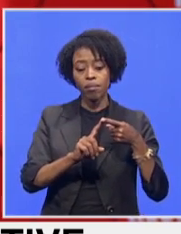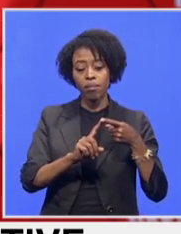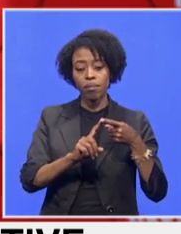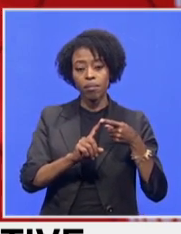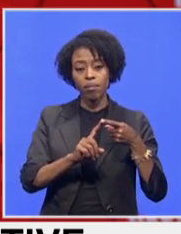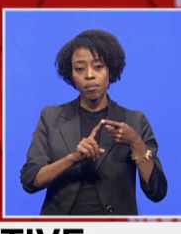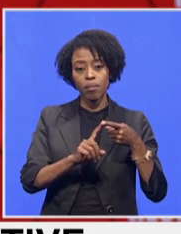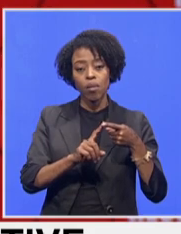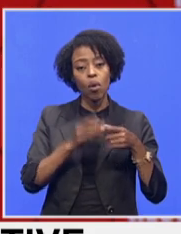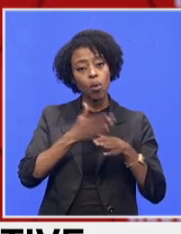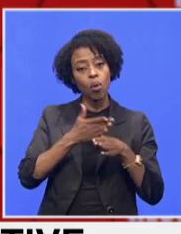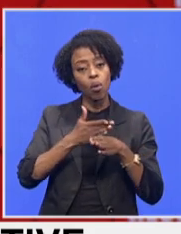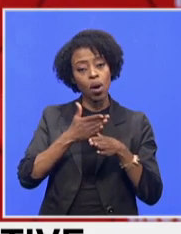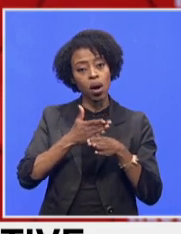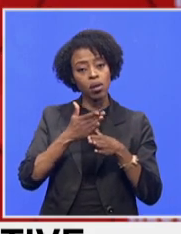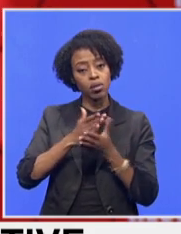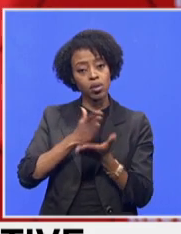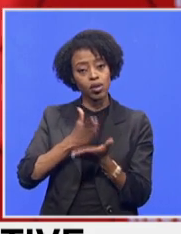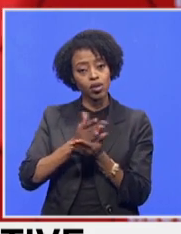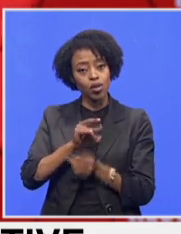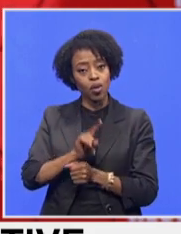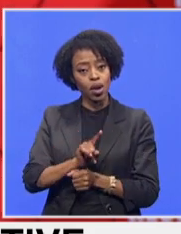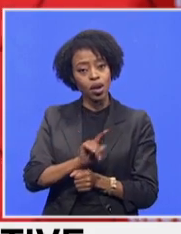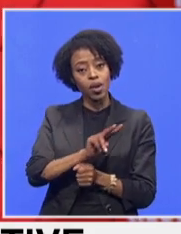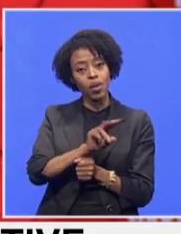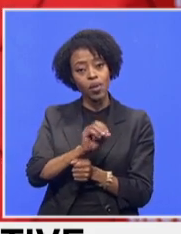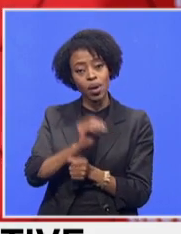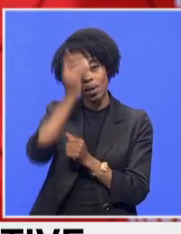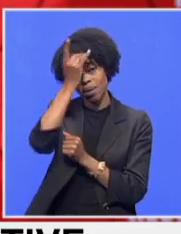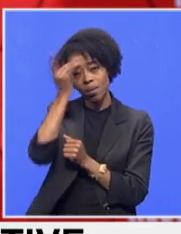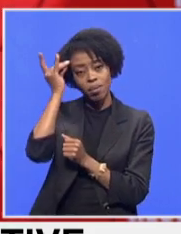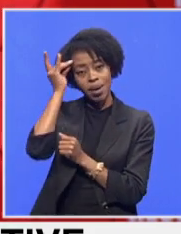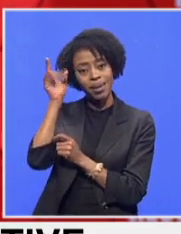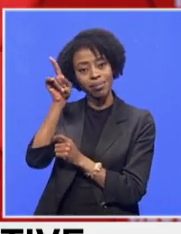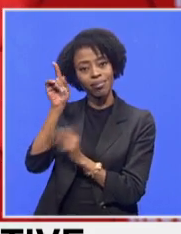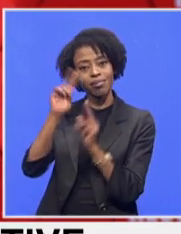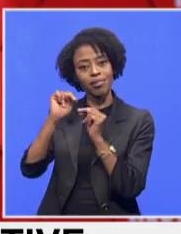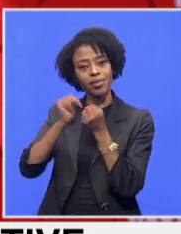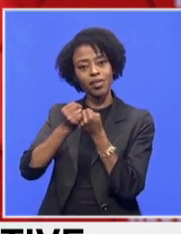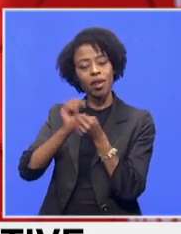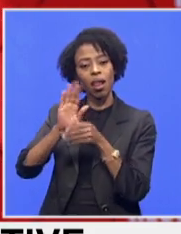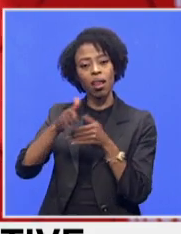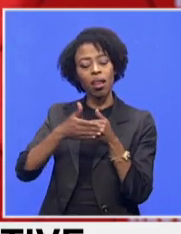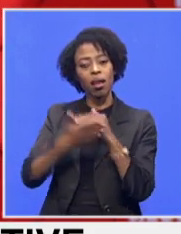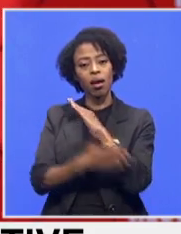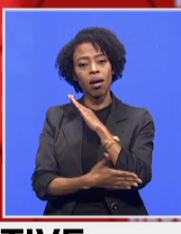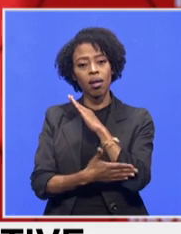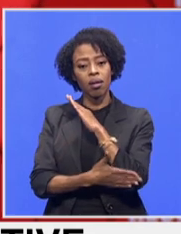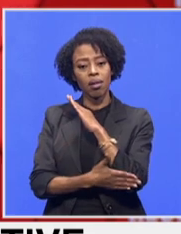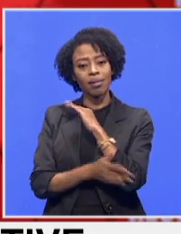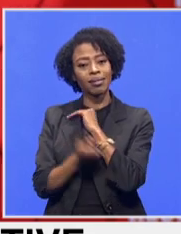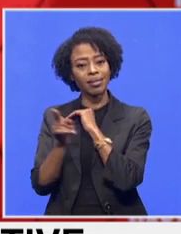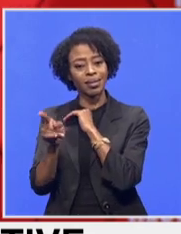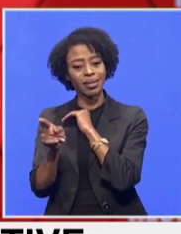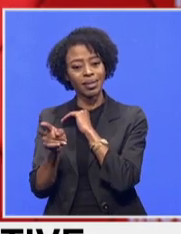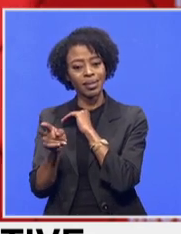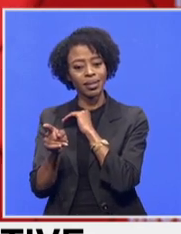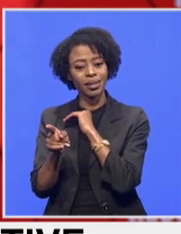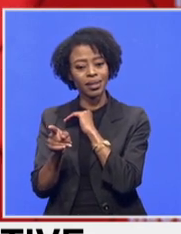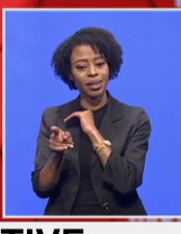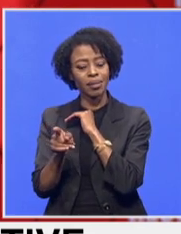working to ensure that the 20th of March initial shutdown is not